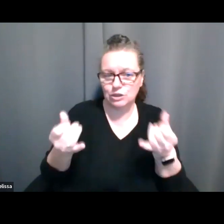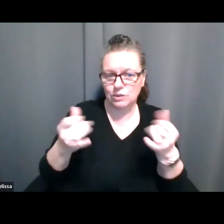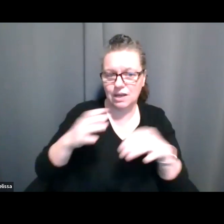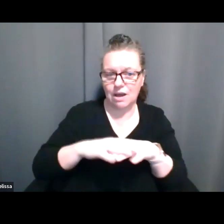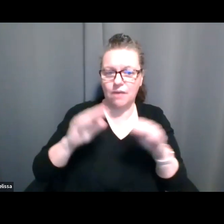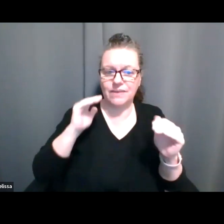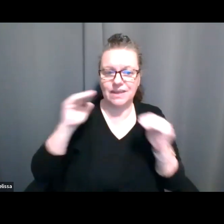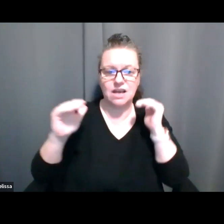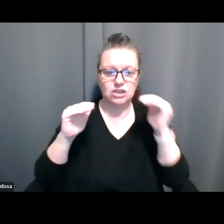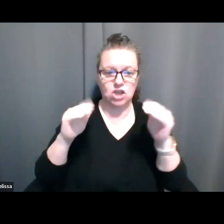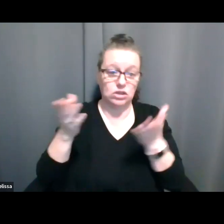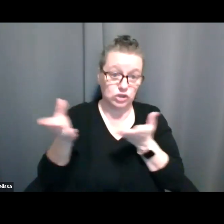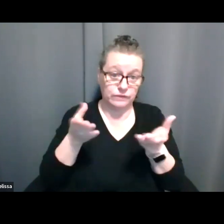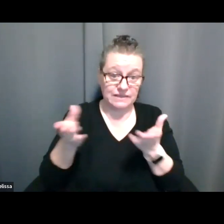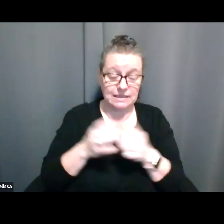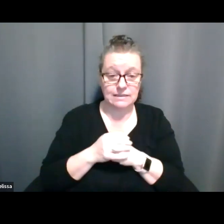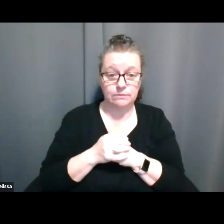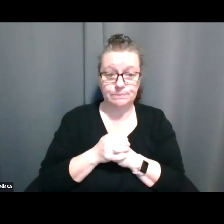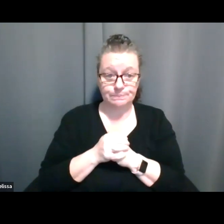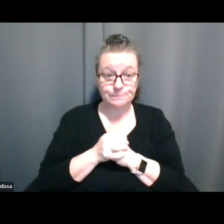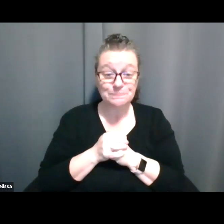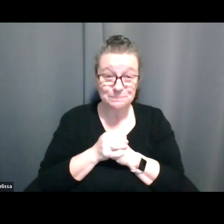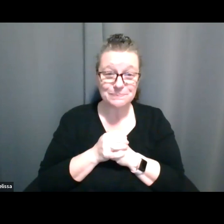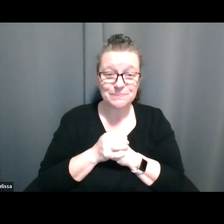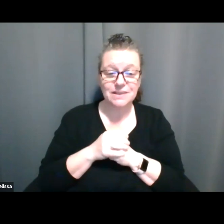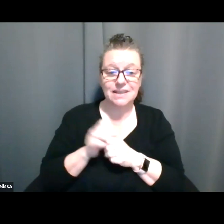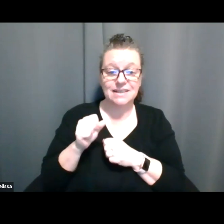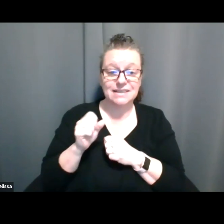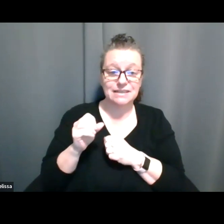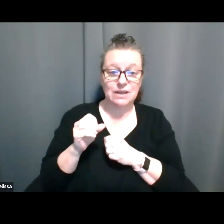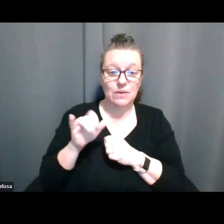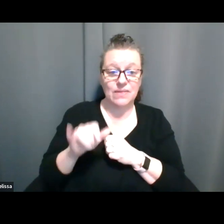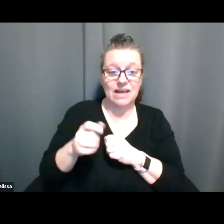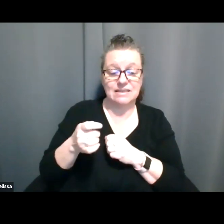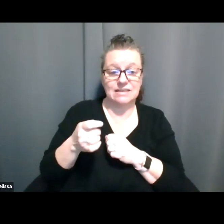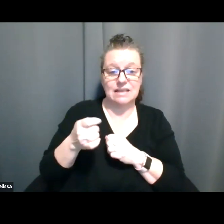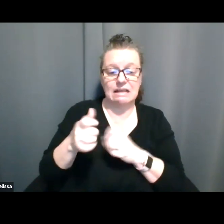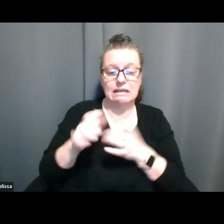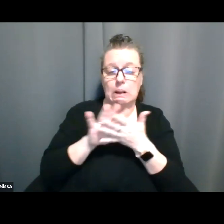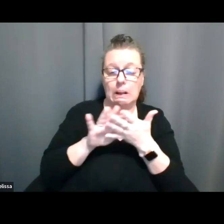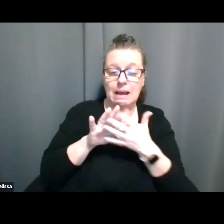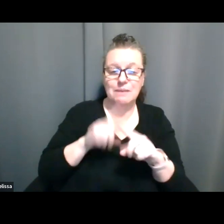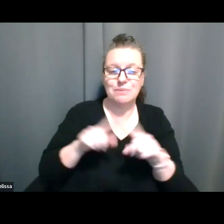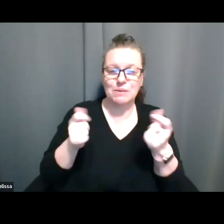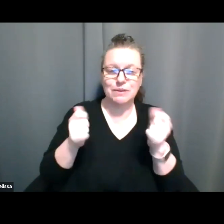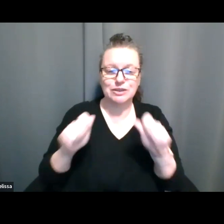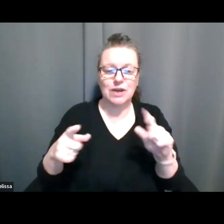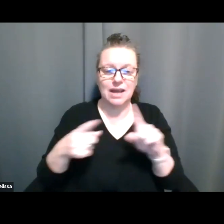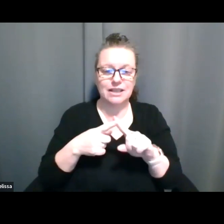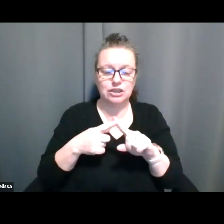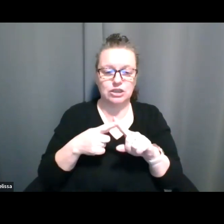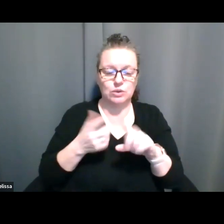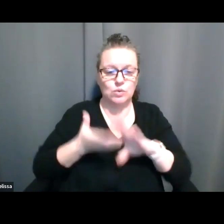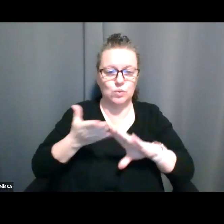adult services. So that's a little muddled, but we're trying to run